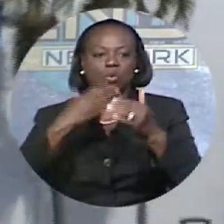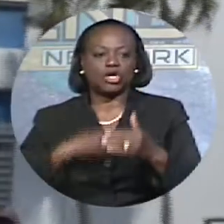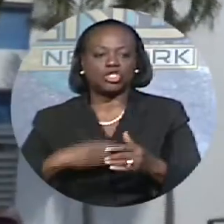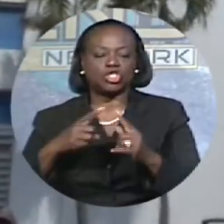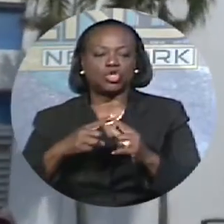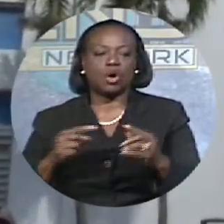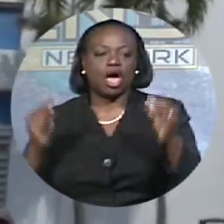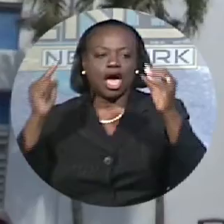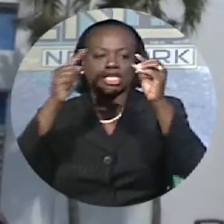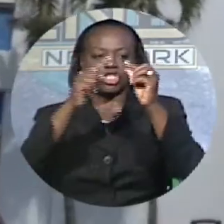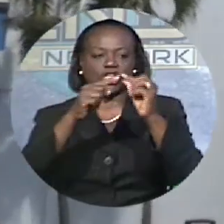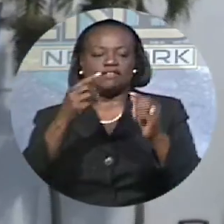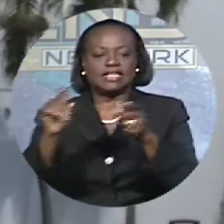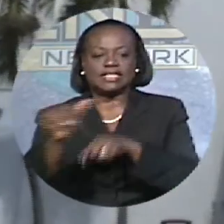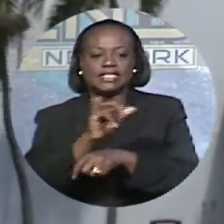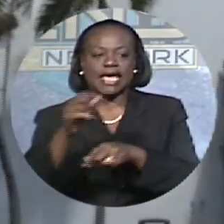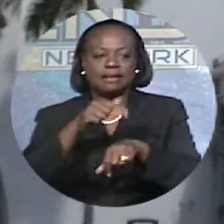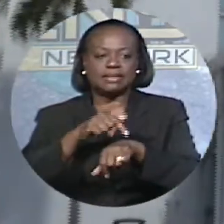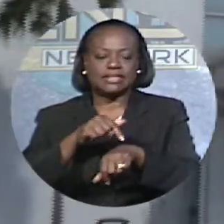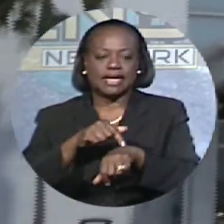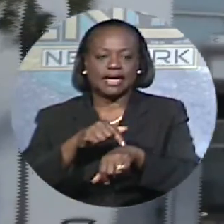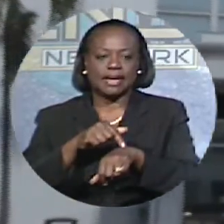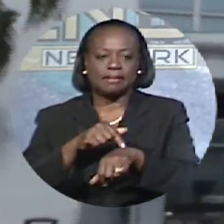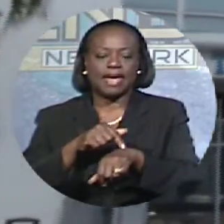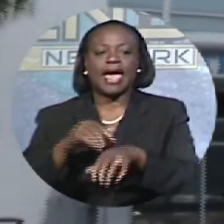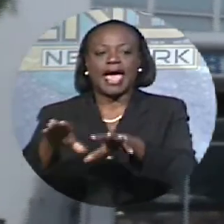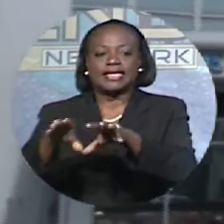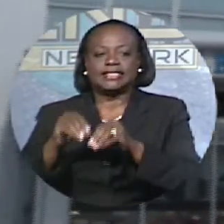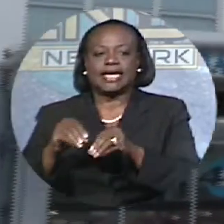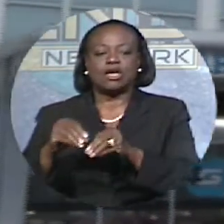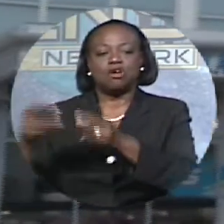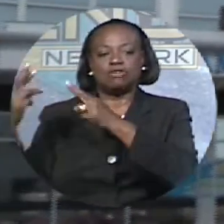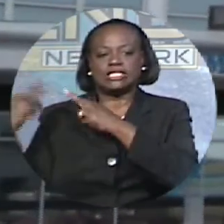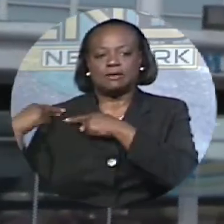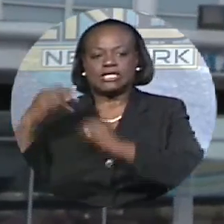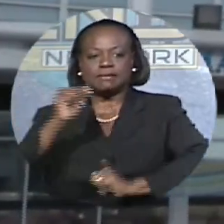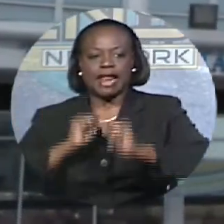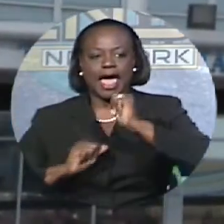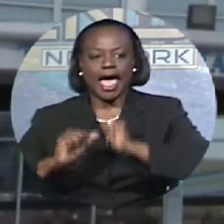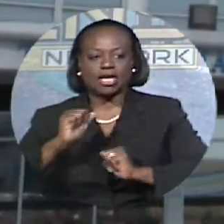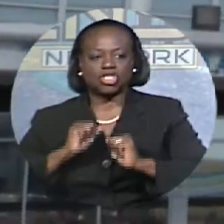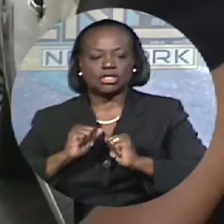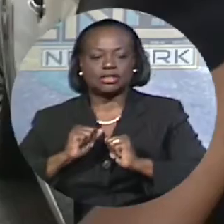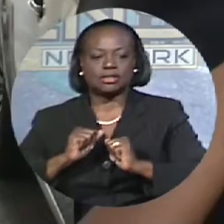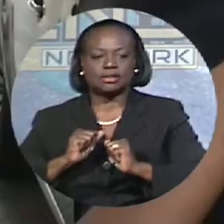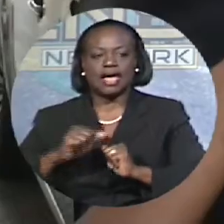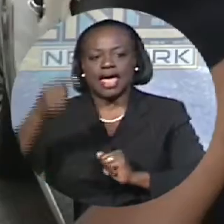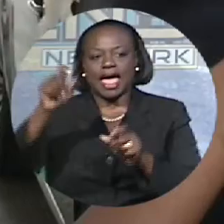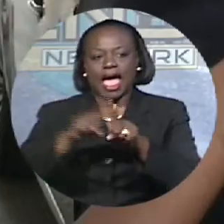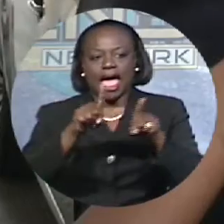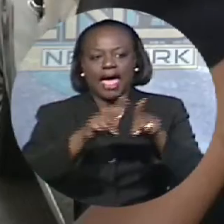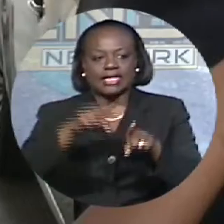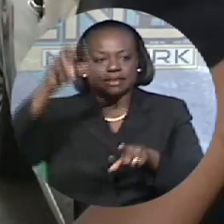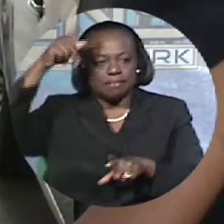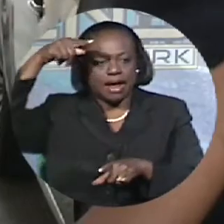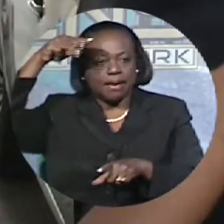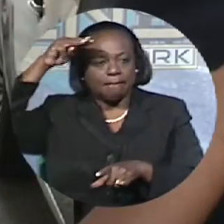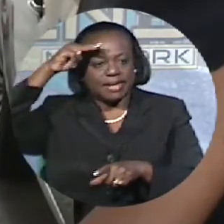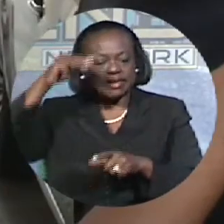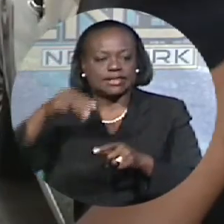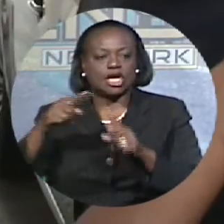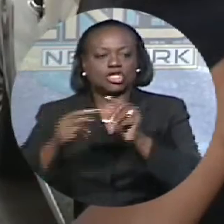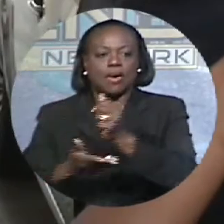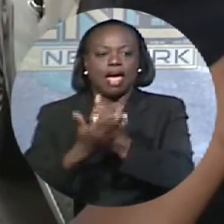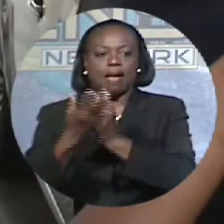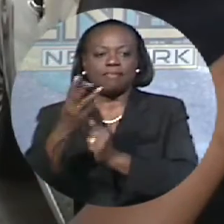at the same time to ensure that I take responsible actions as Prime Minister to enable them